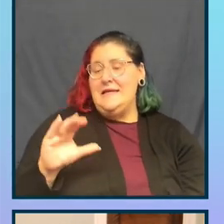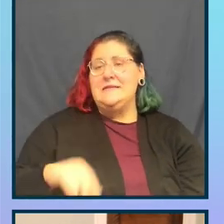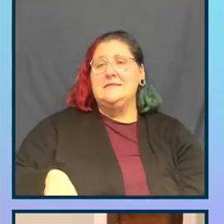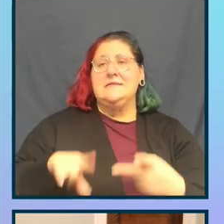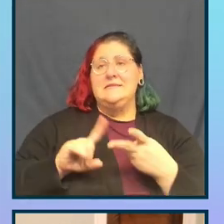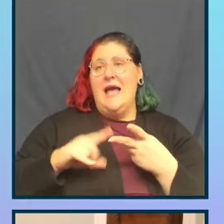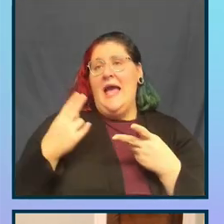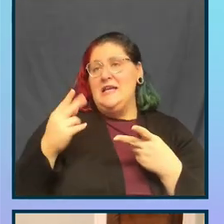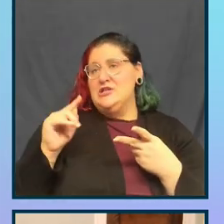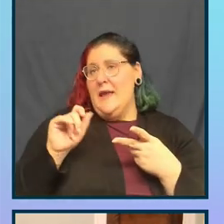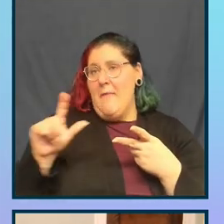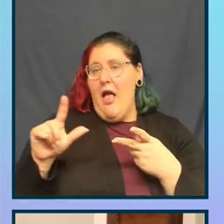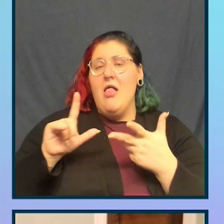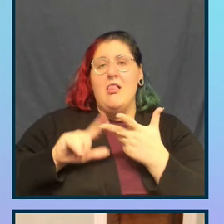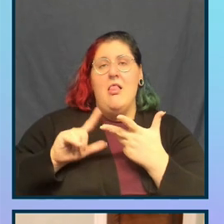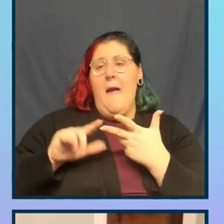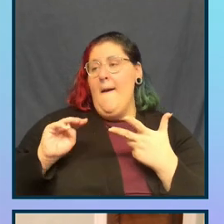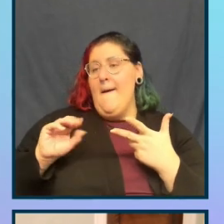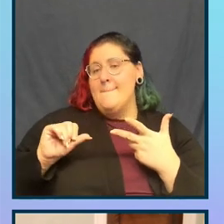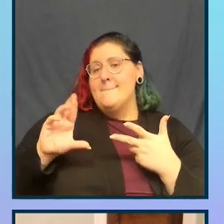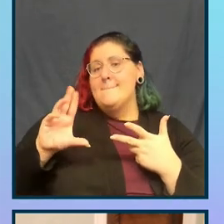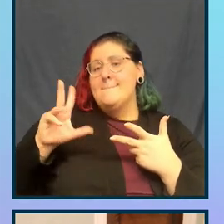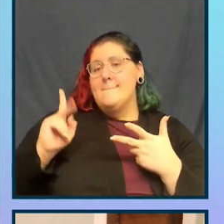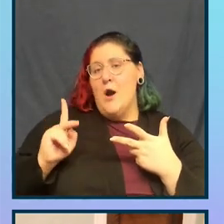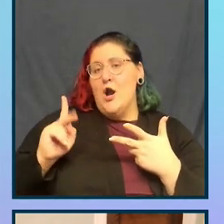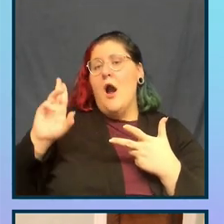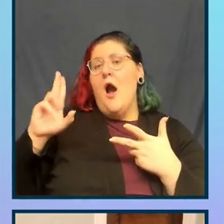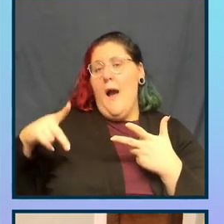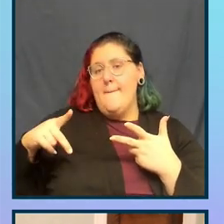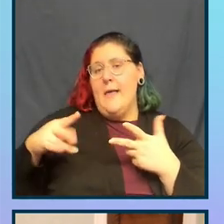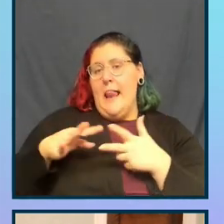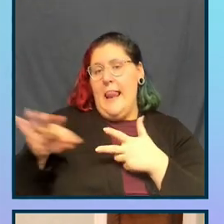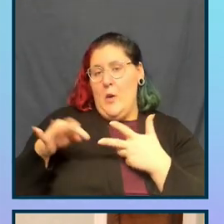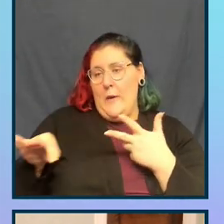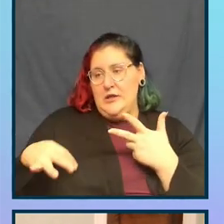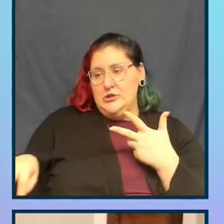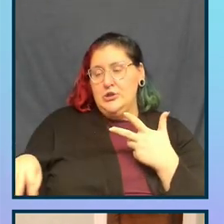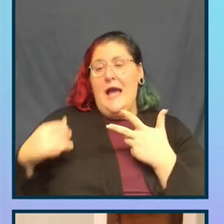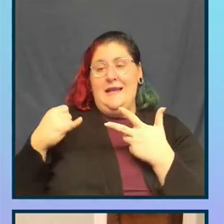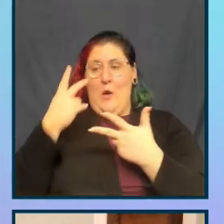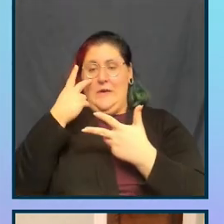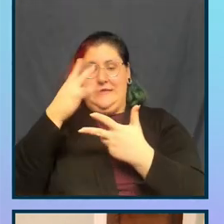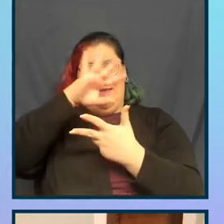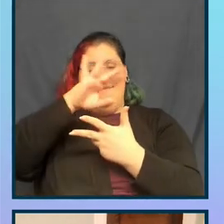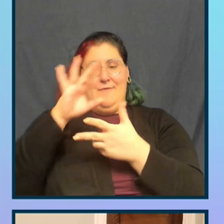see all of the relationships. So now we can discuss, what is semantic